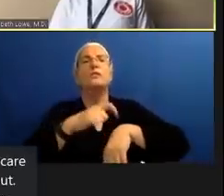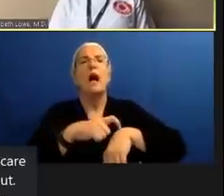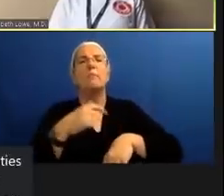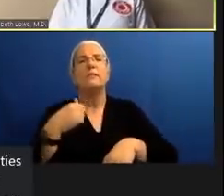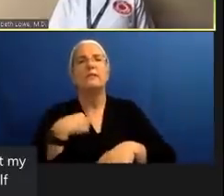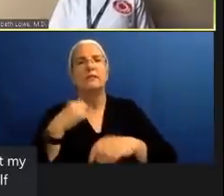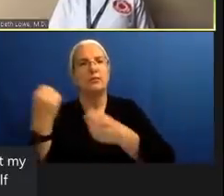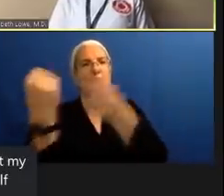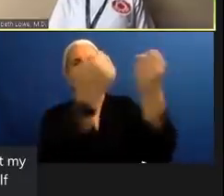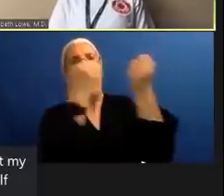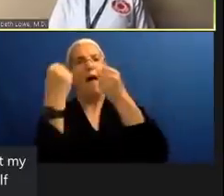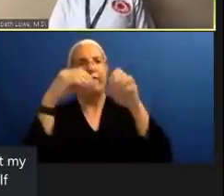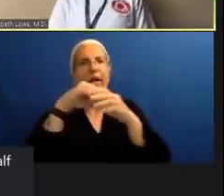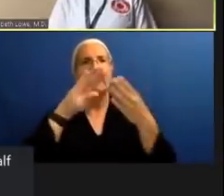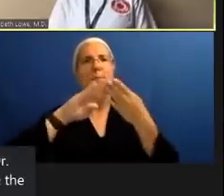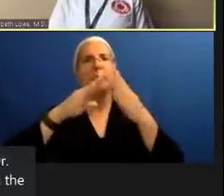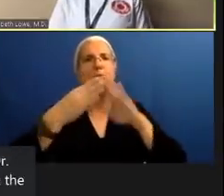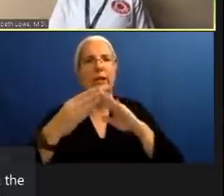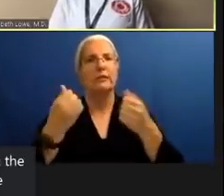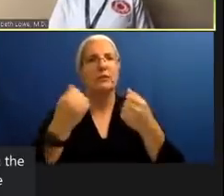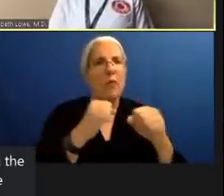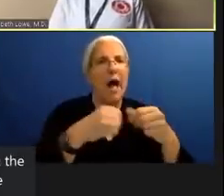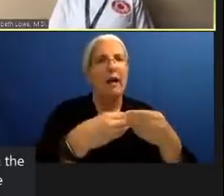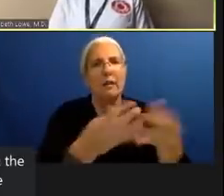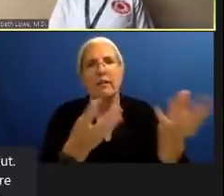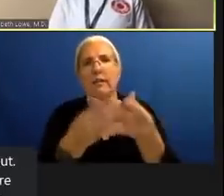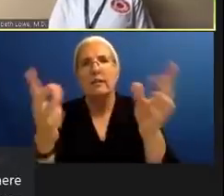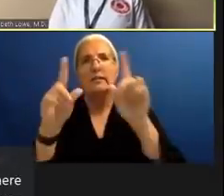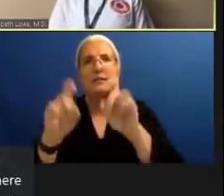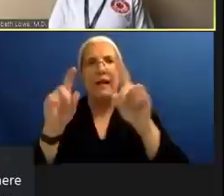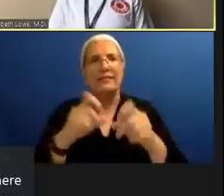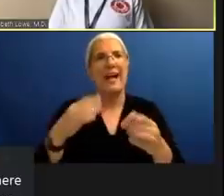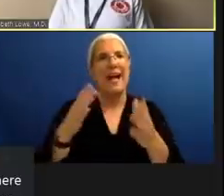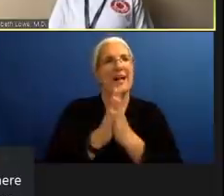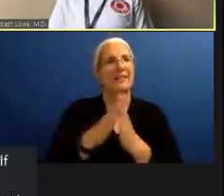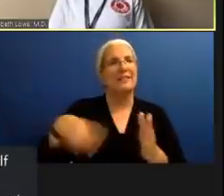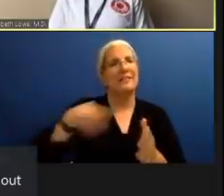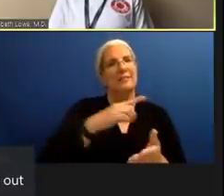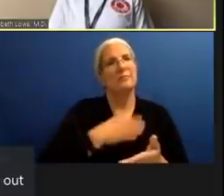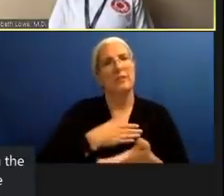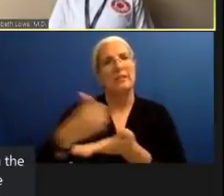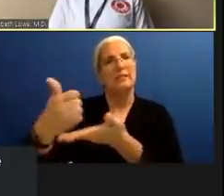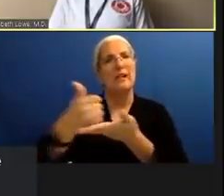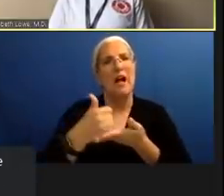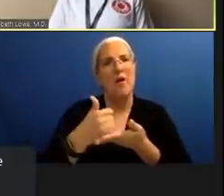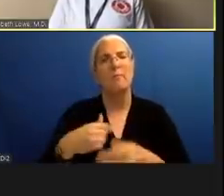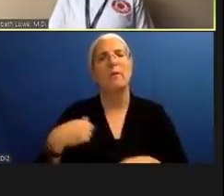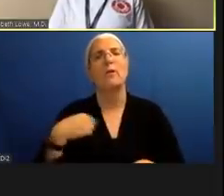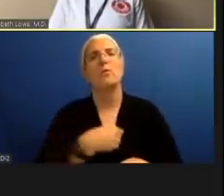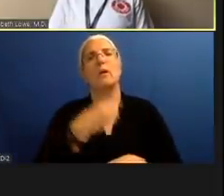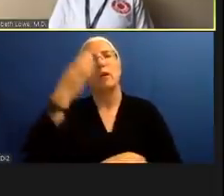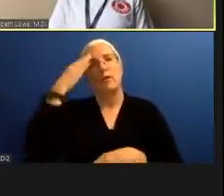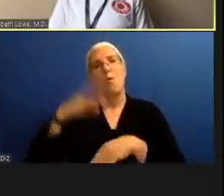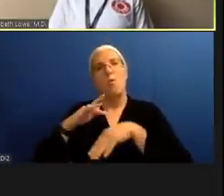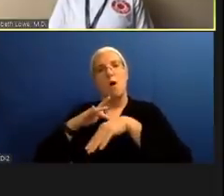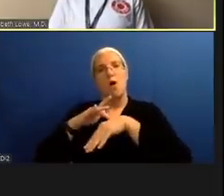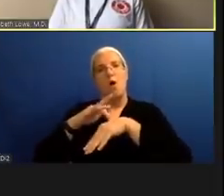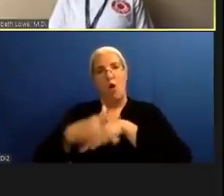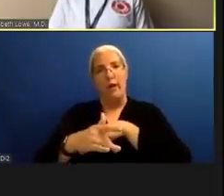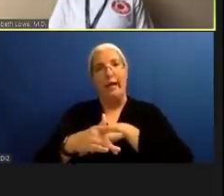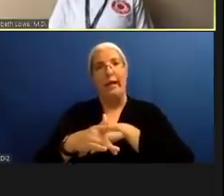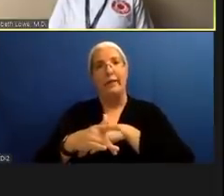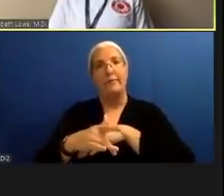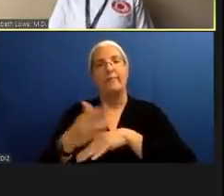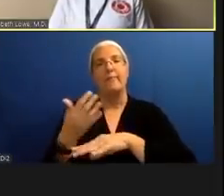come and help with testing. And we knew fairly early on that the Canal region had